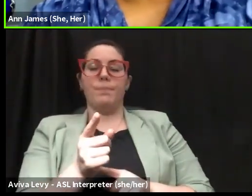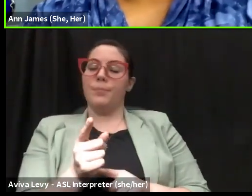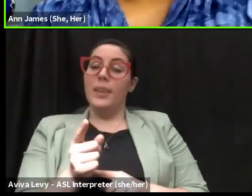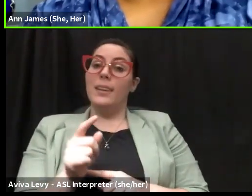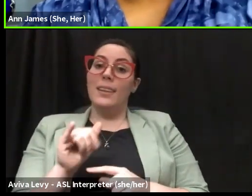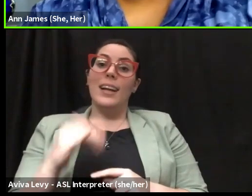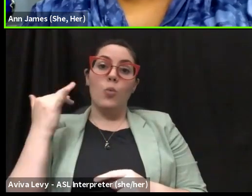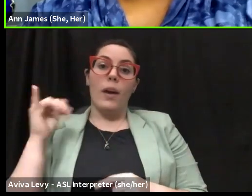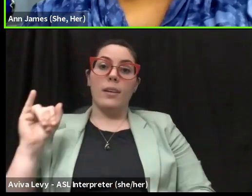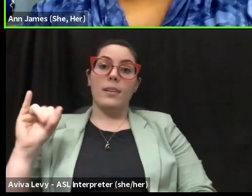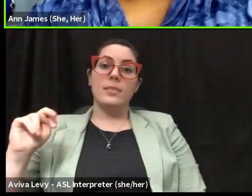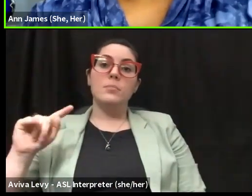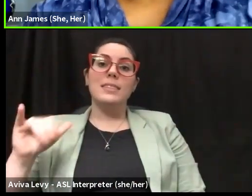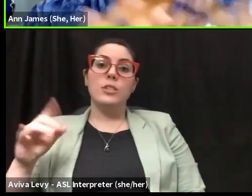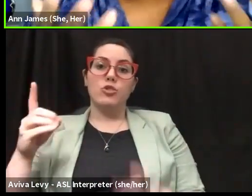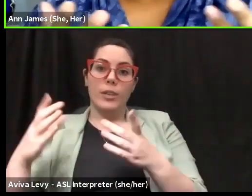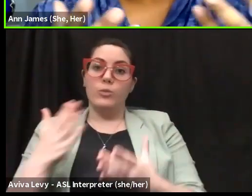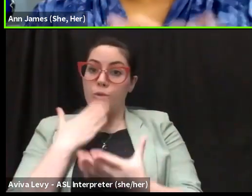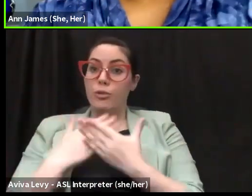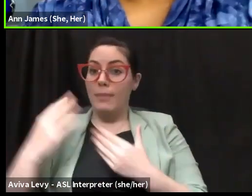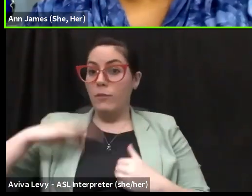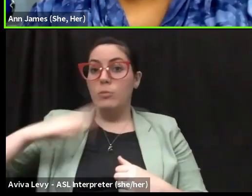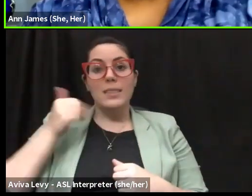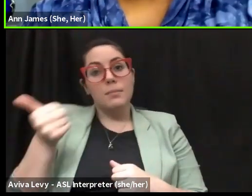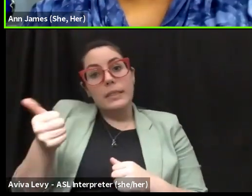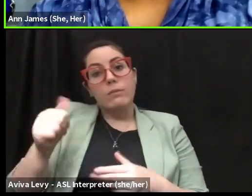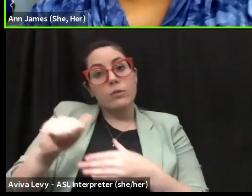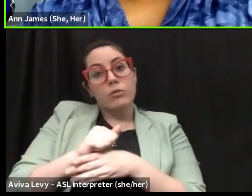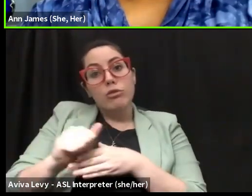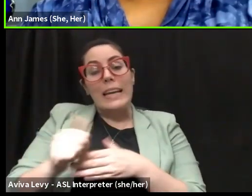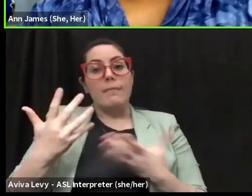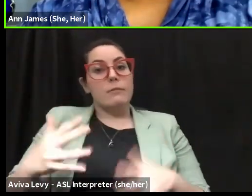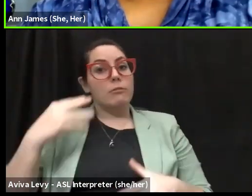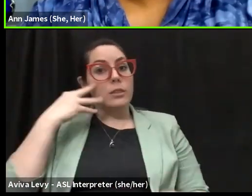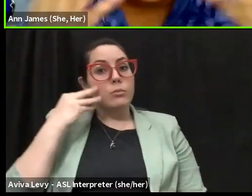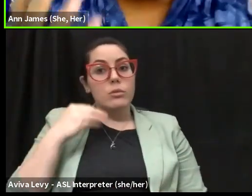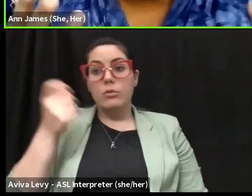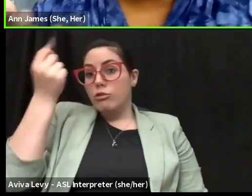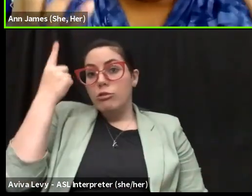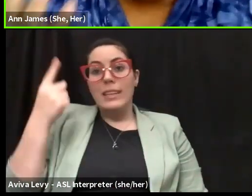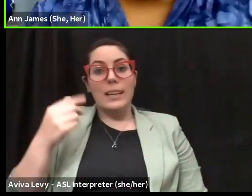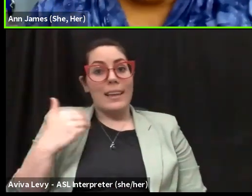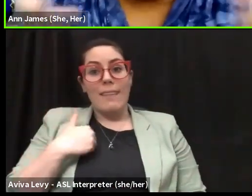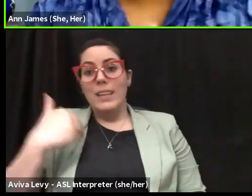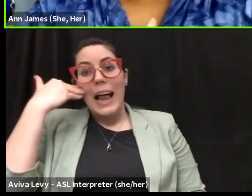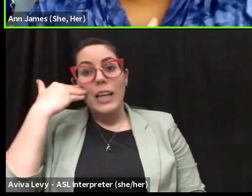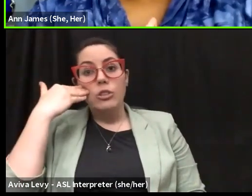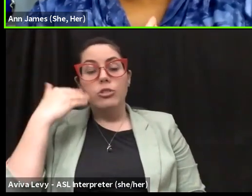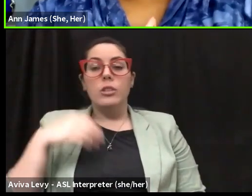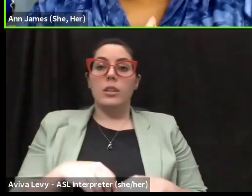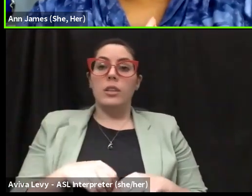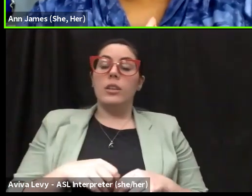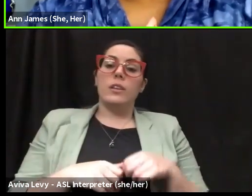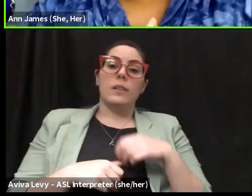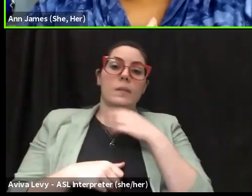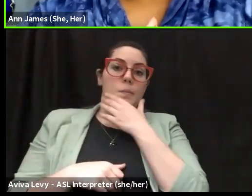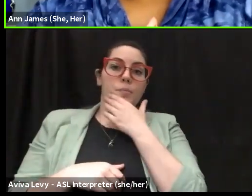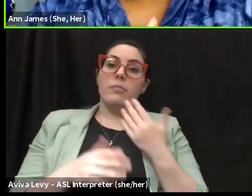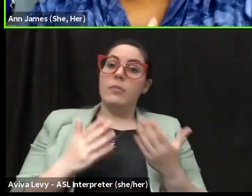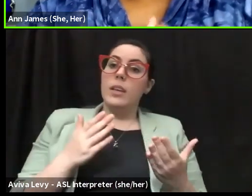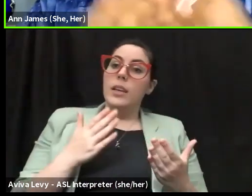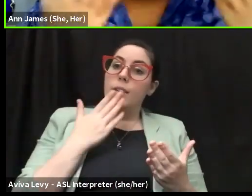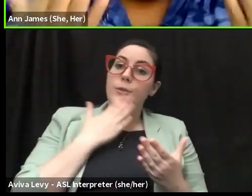trained to do and certified to do. But yes, you can notice those things